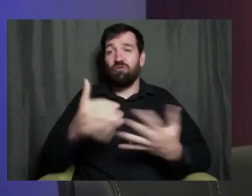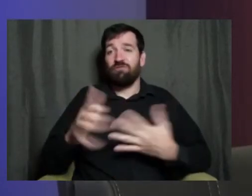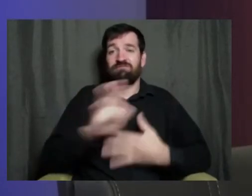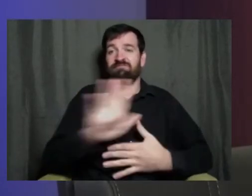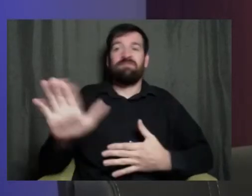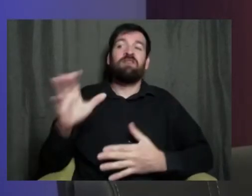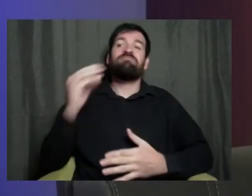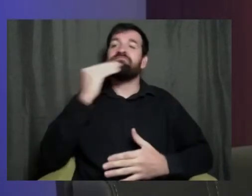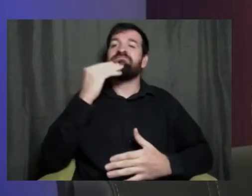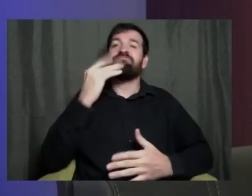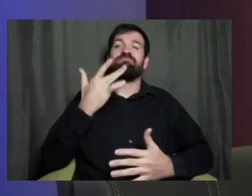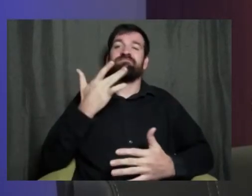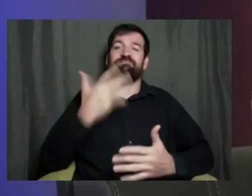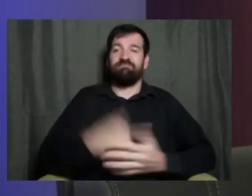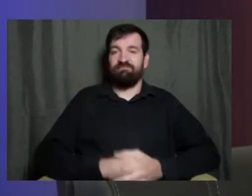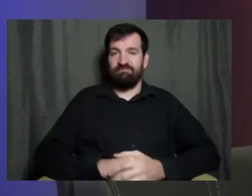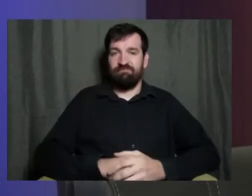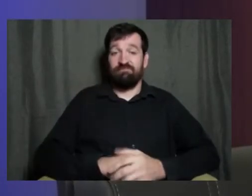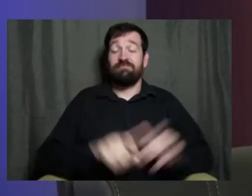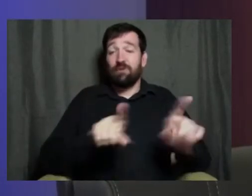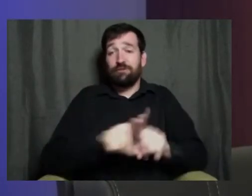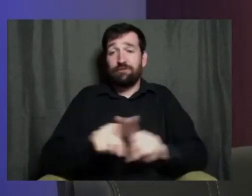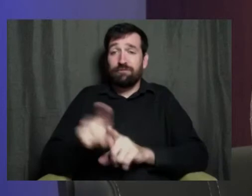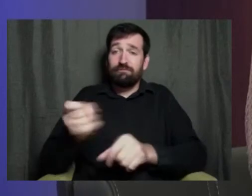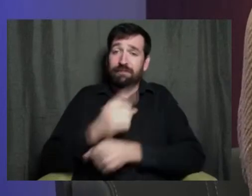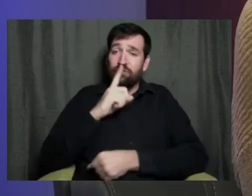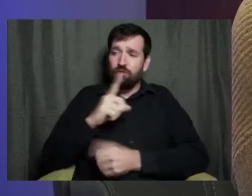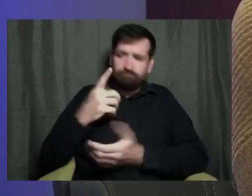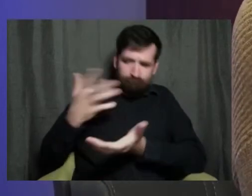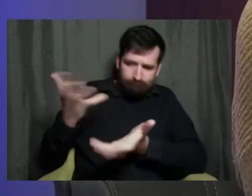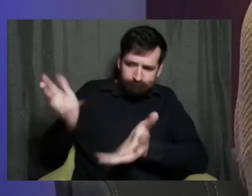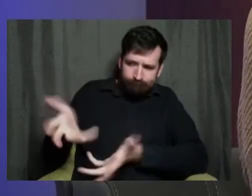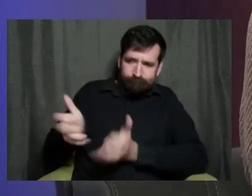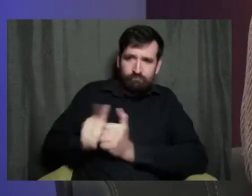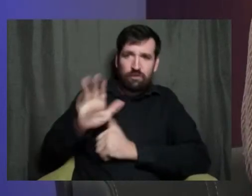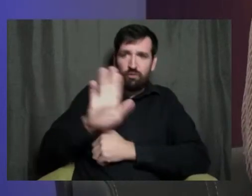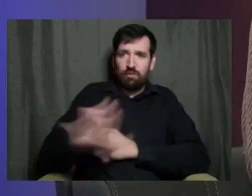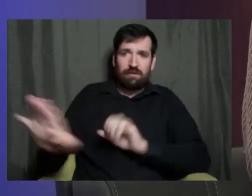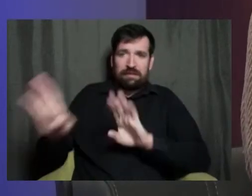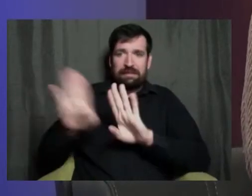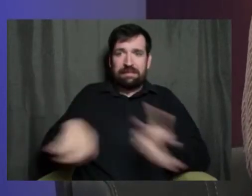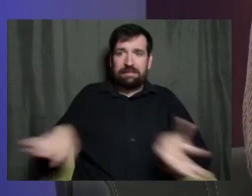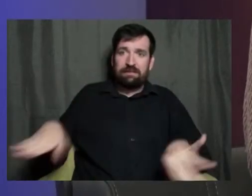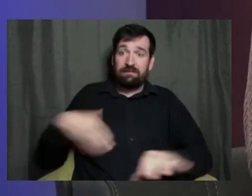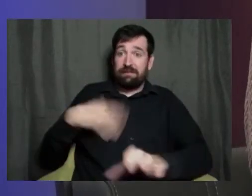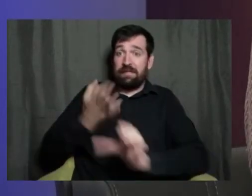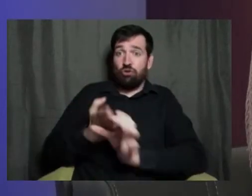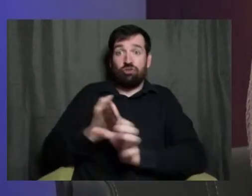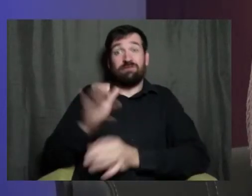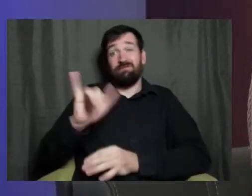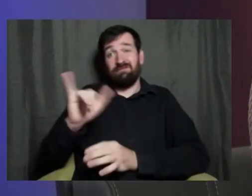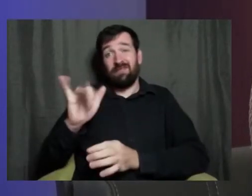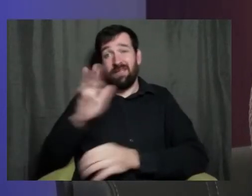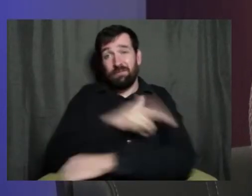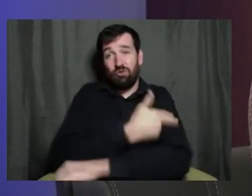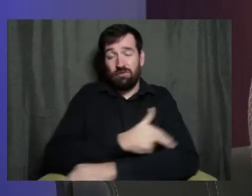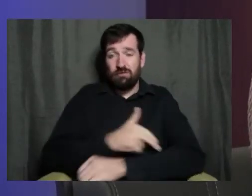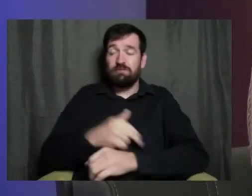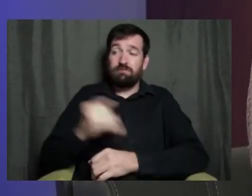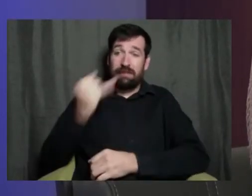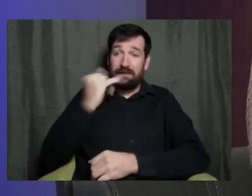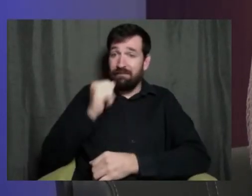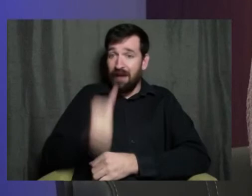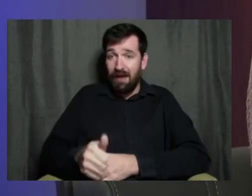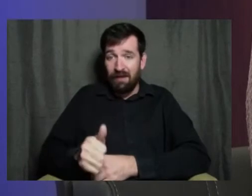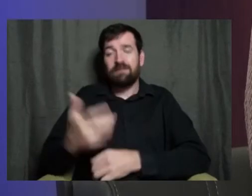choice. Also, make sure you're checking in with your kids. As a psychologist in a psychiatric hospital, make sure they're doing okay. And if they're not, to utilize resources